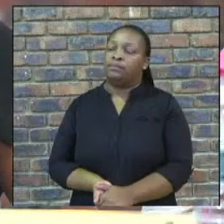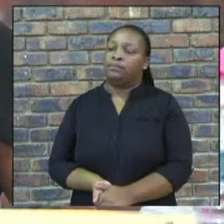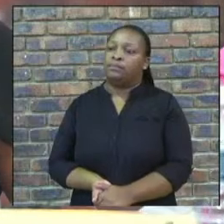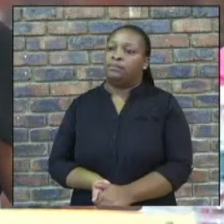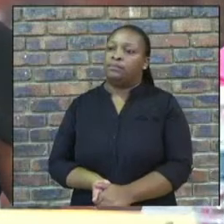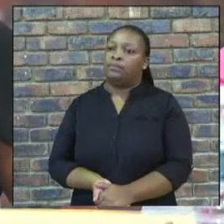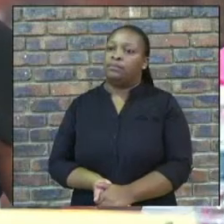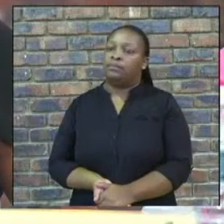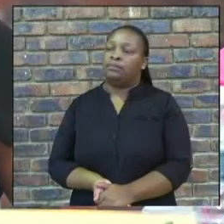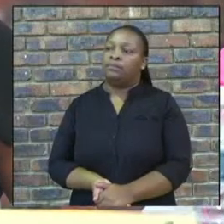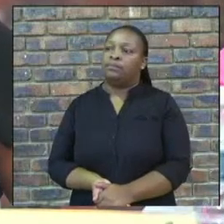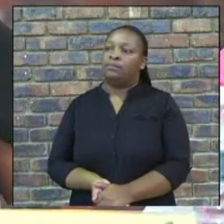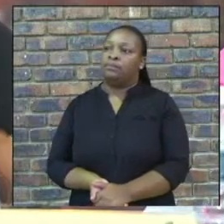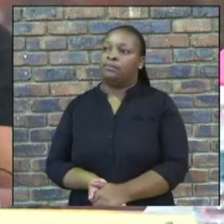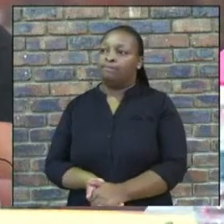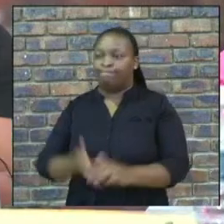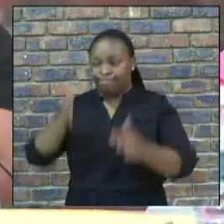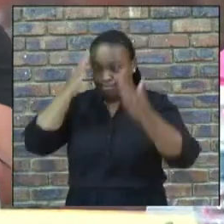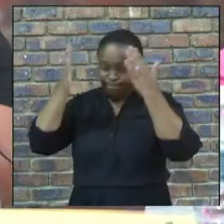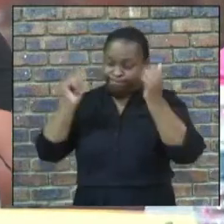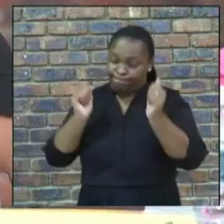that. Ladies and gentlemen,